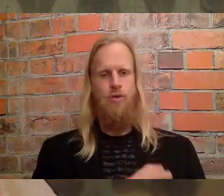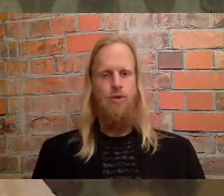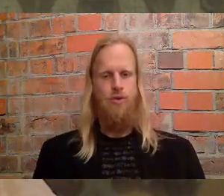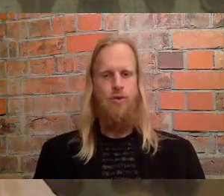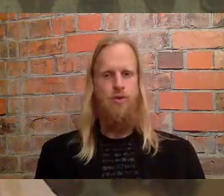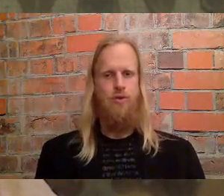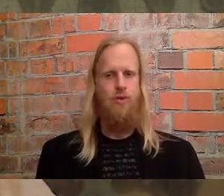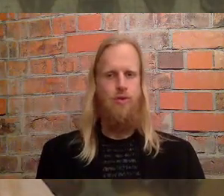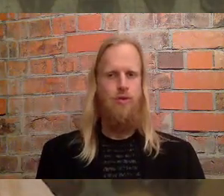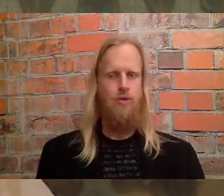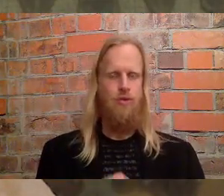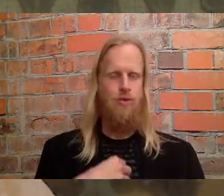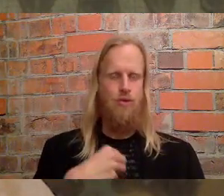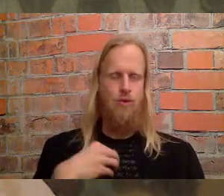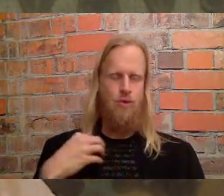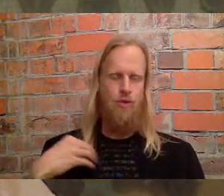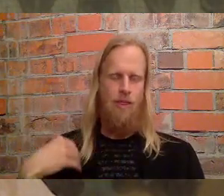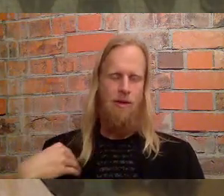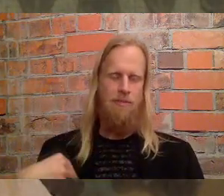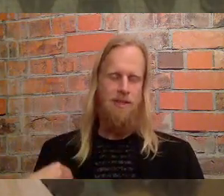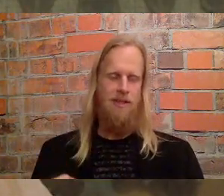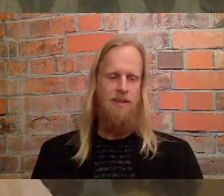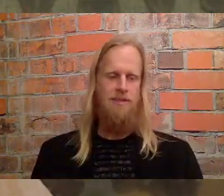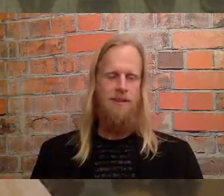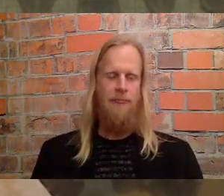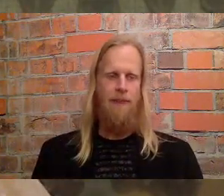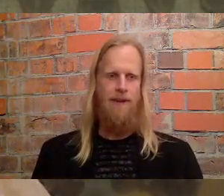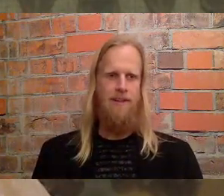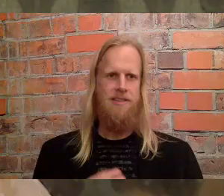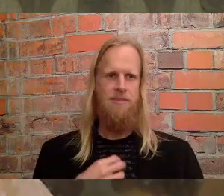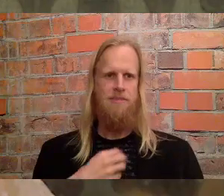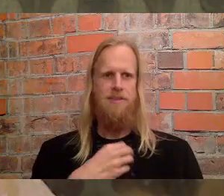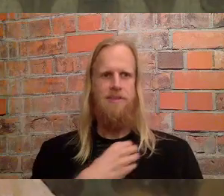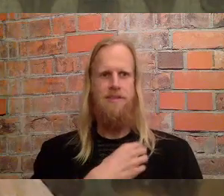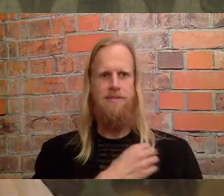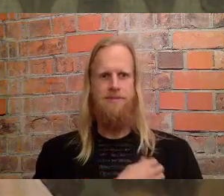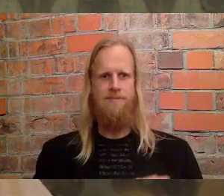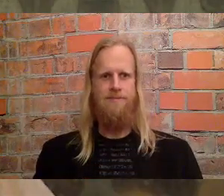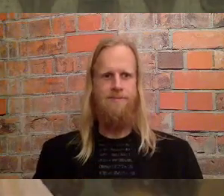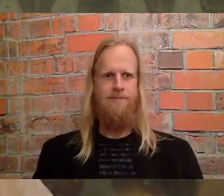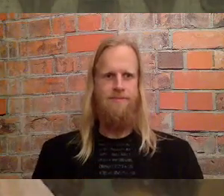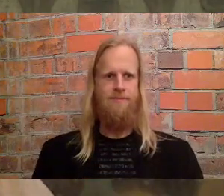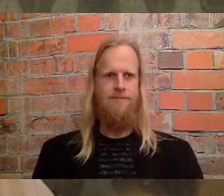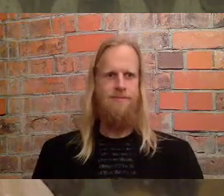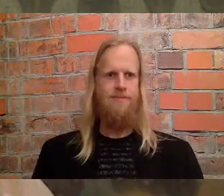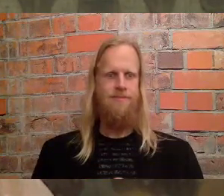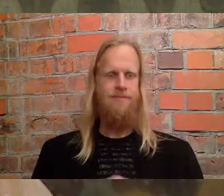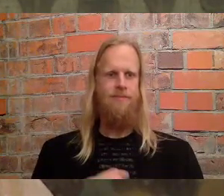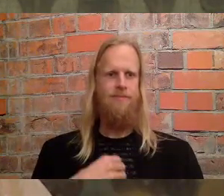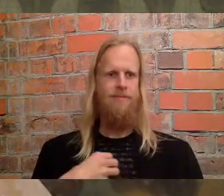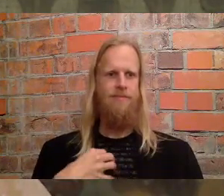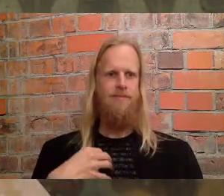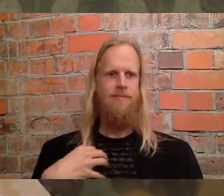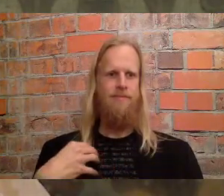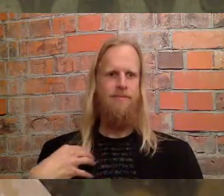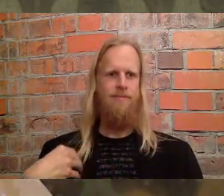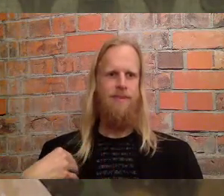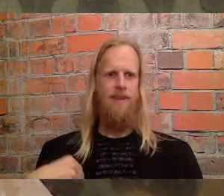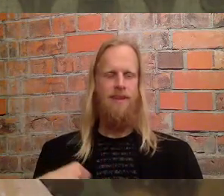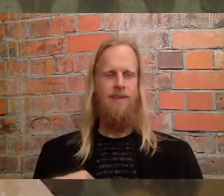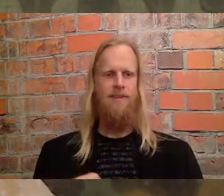I'm open to loving and accepting myself, even if I cling to this fear